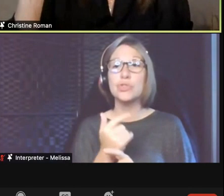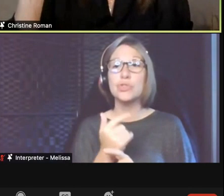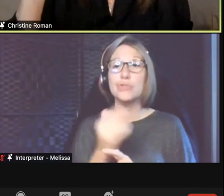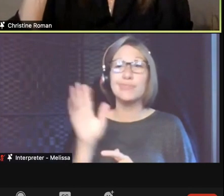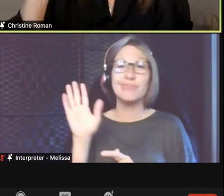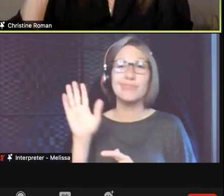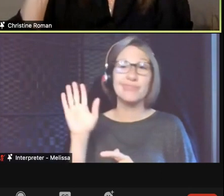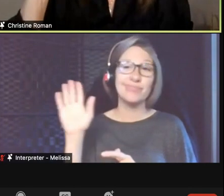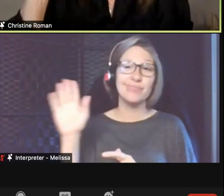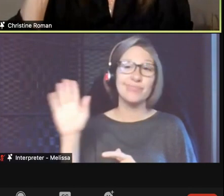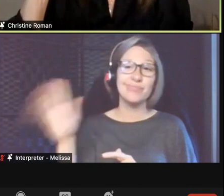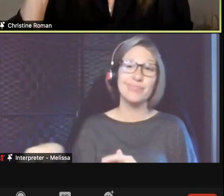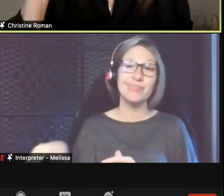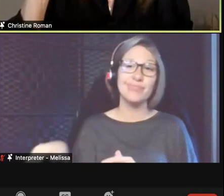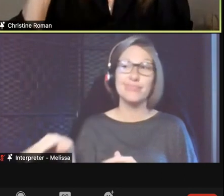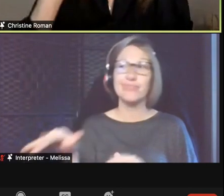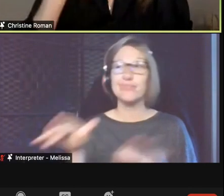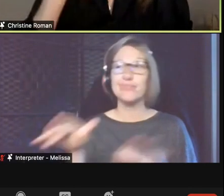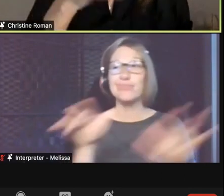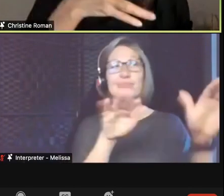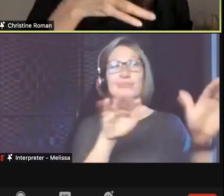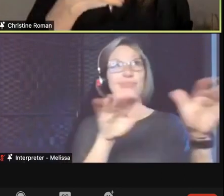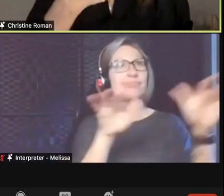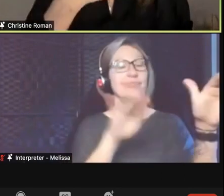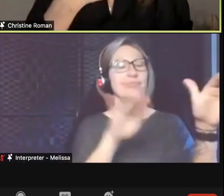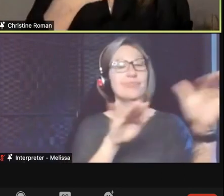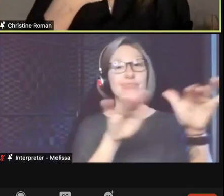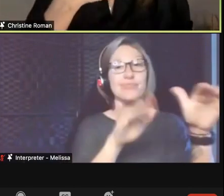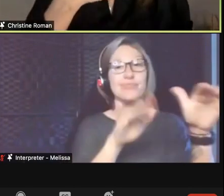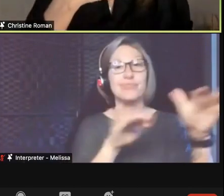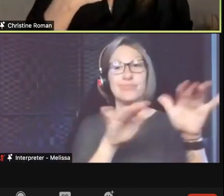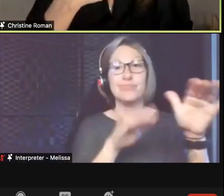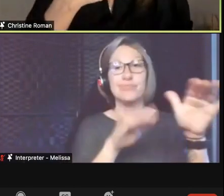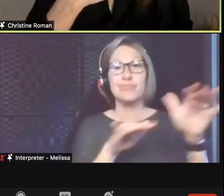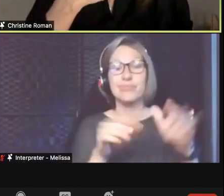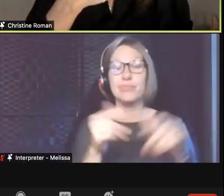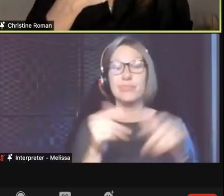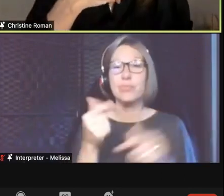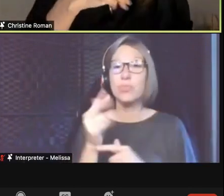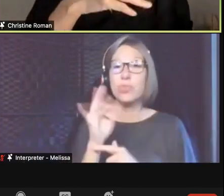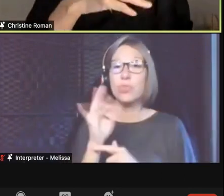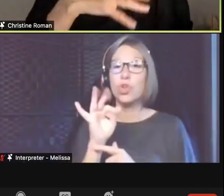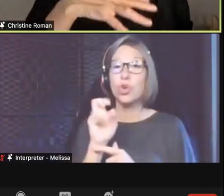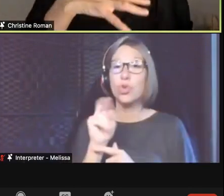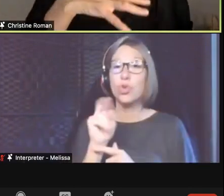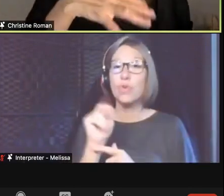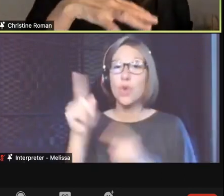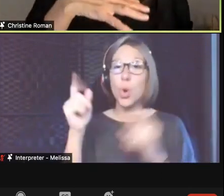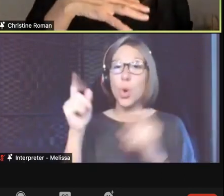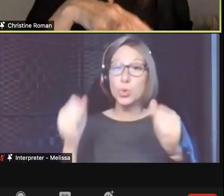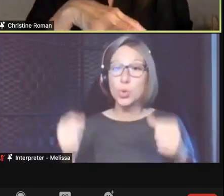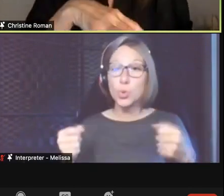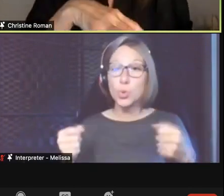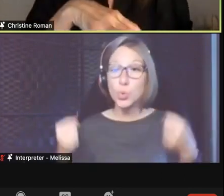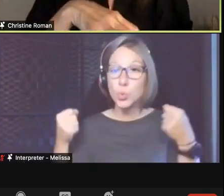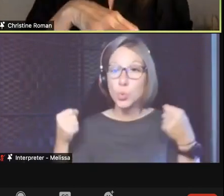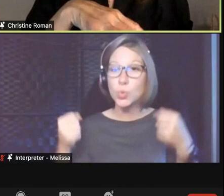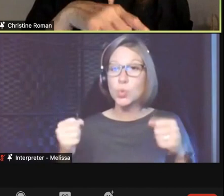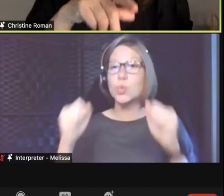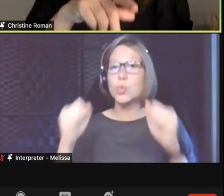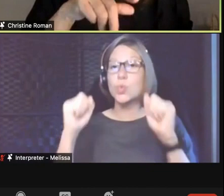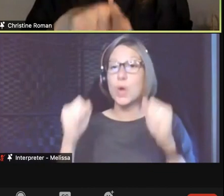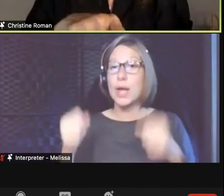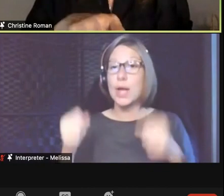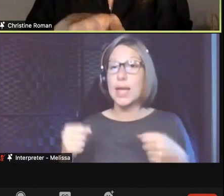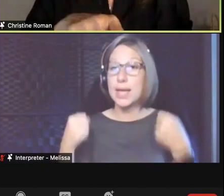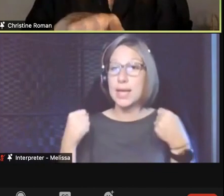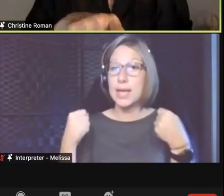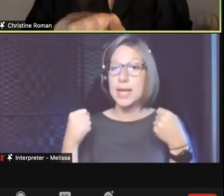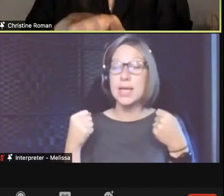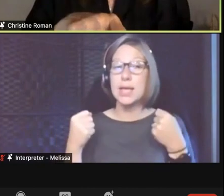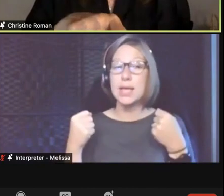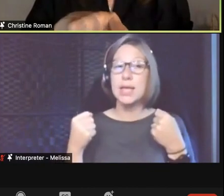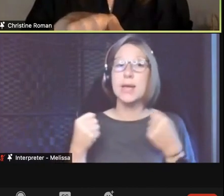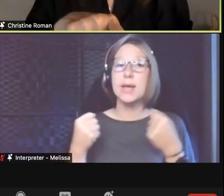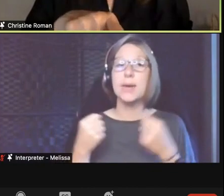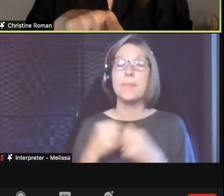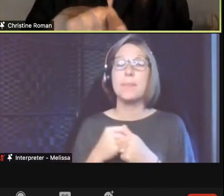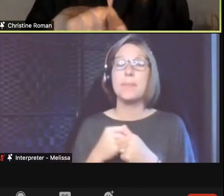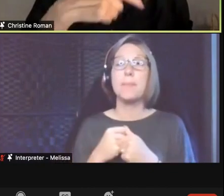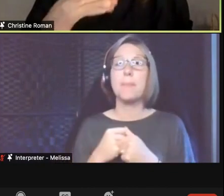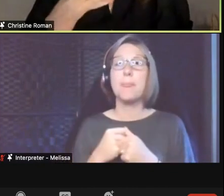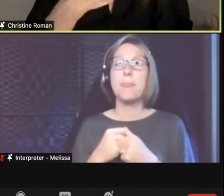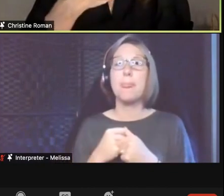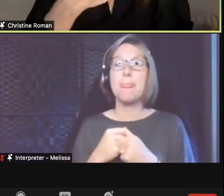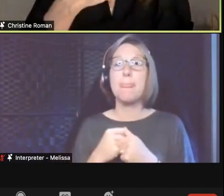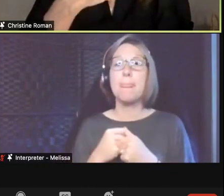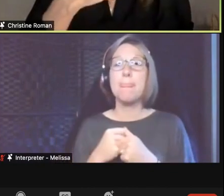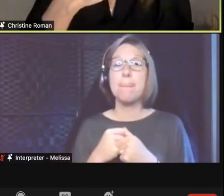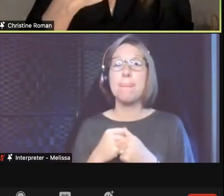She's just doing her own thing. So Griffin finds his way over to the swings, and he's waiting for one of the swings to be vacated. Here's the characteristic of